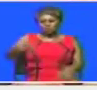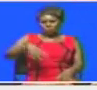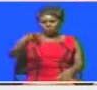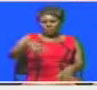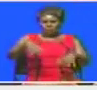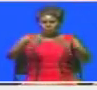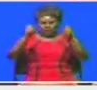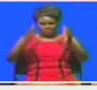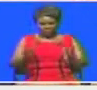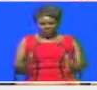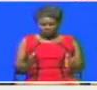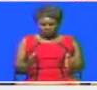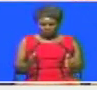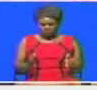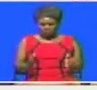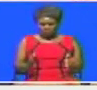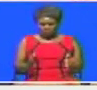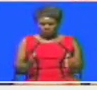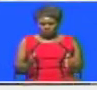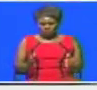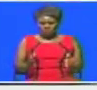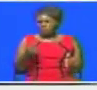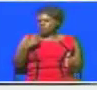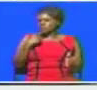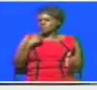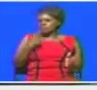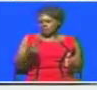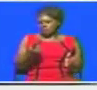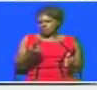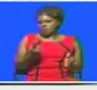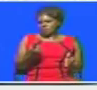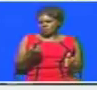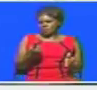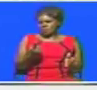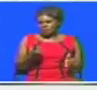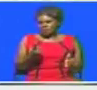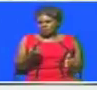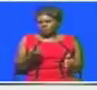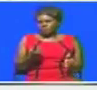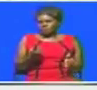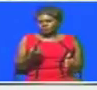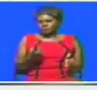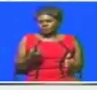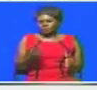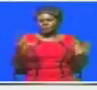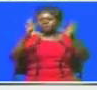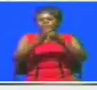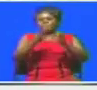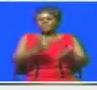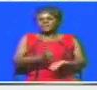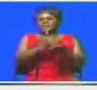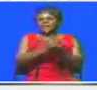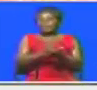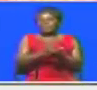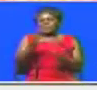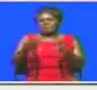of Retail Trade Association, Mushiri Wahome, is of the view that if a synergy is created, the merger will help put liquidity into